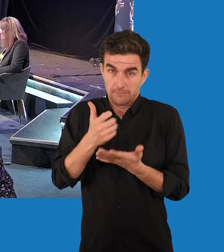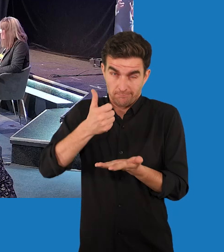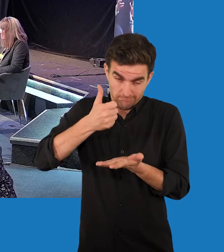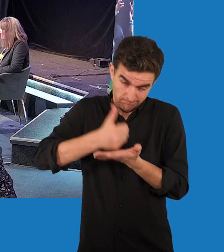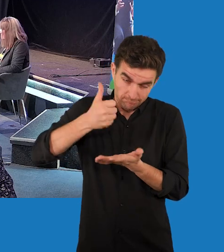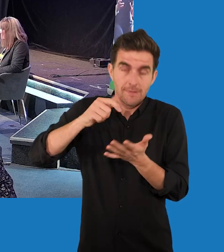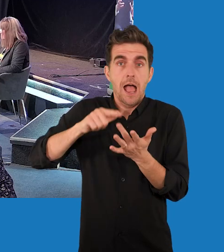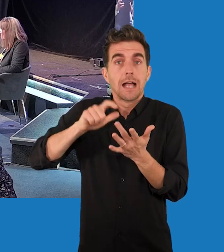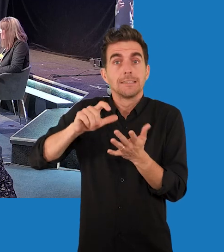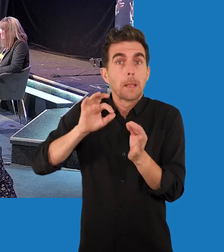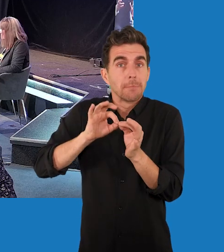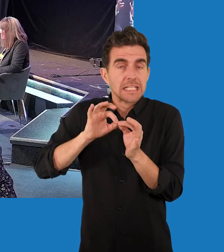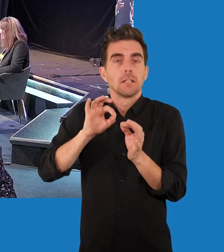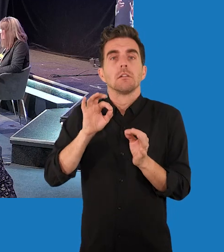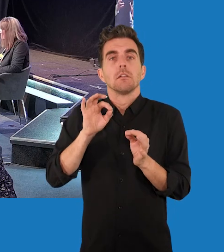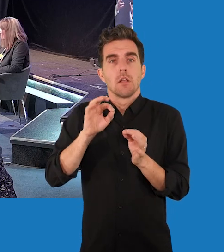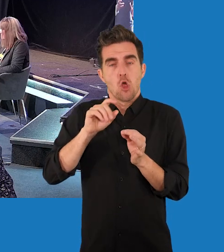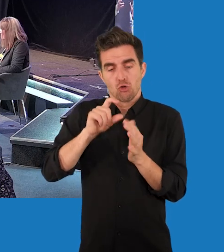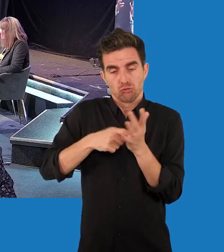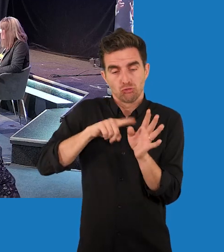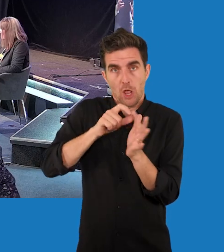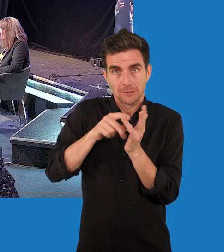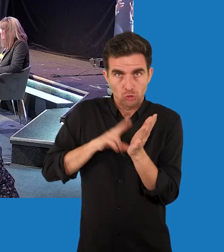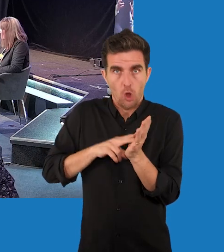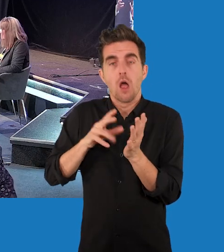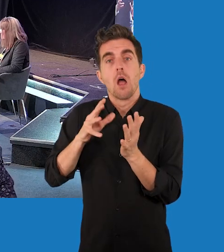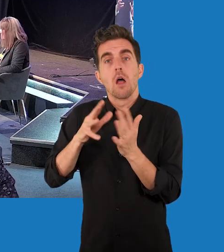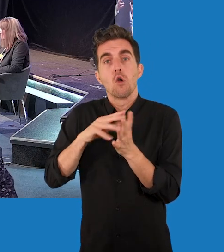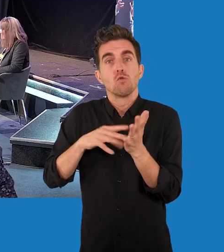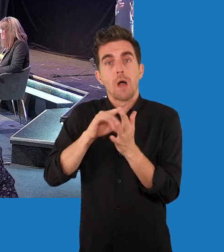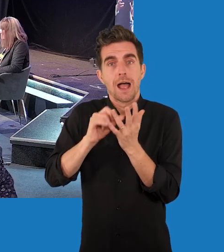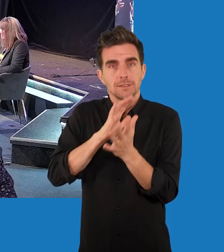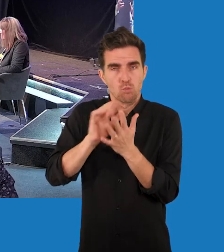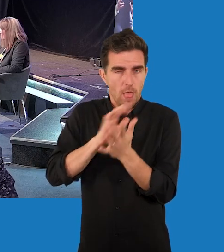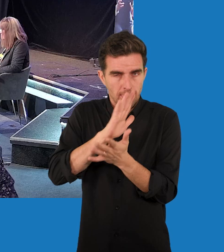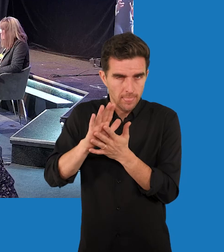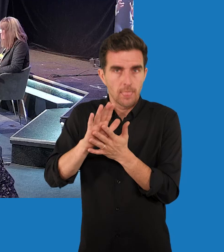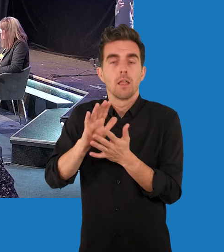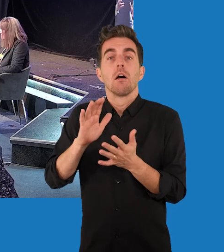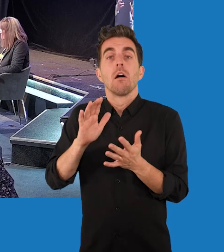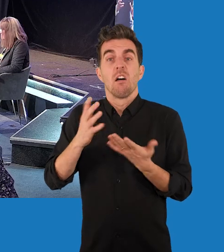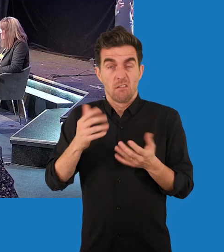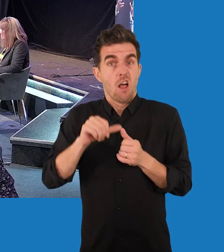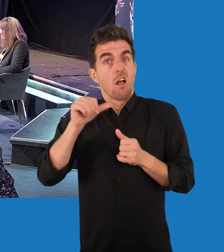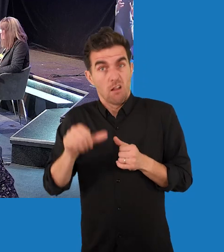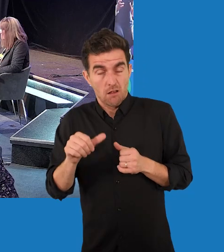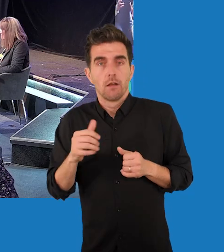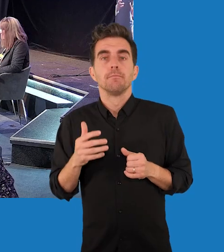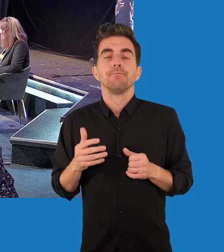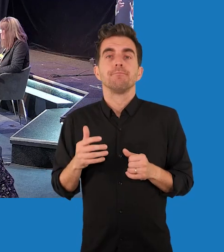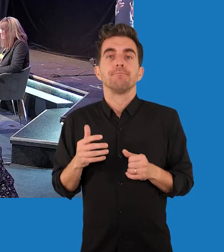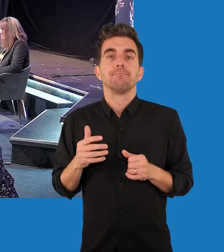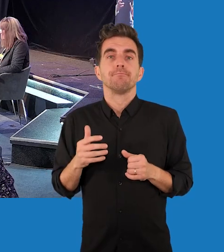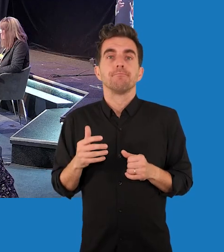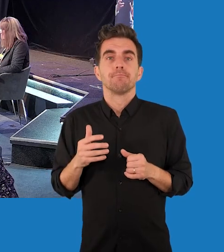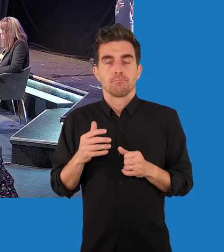we're hearing really fantastic things that the ICB is doing in Croydon and in Wandsworth and